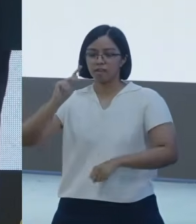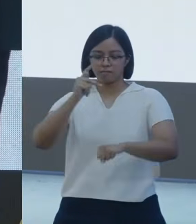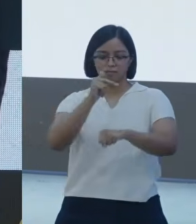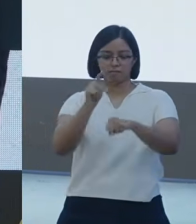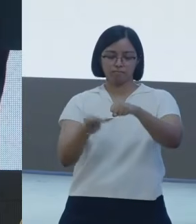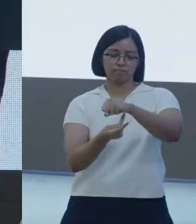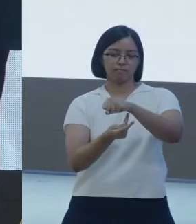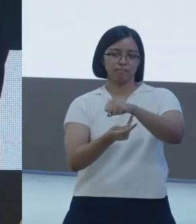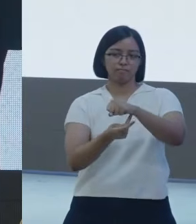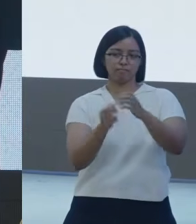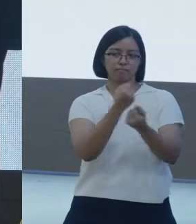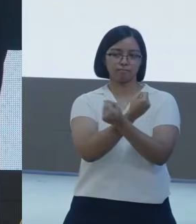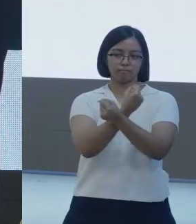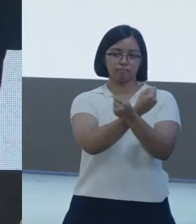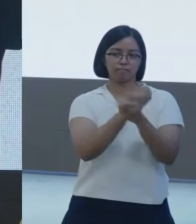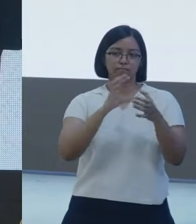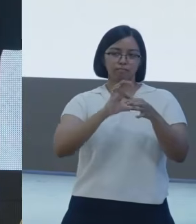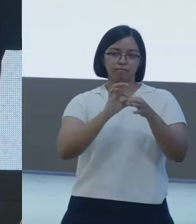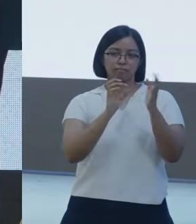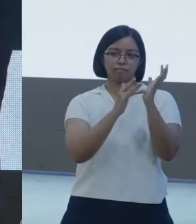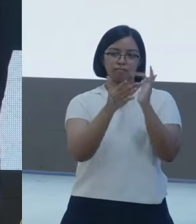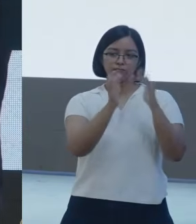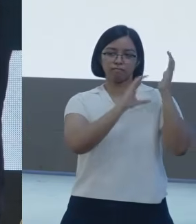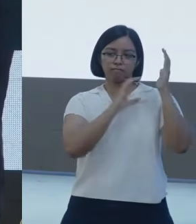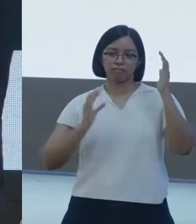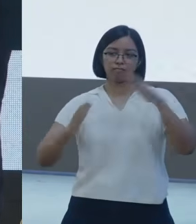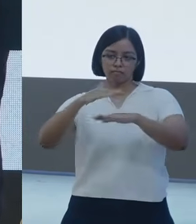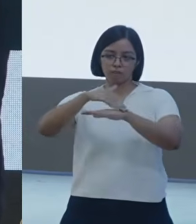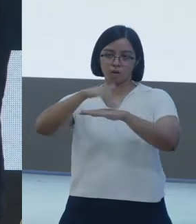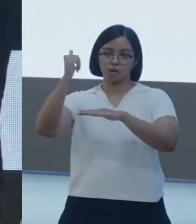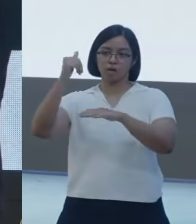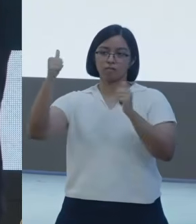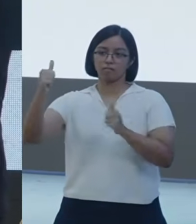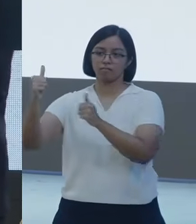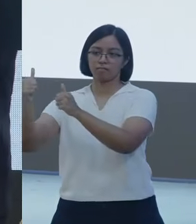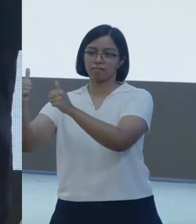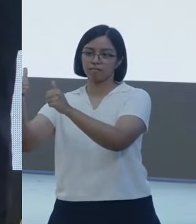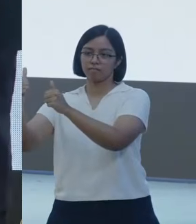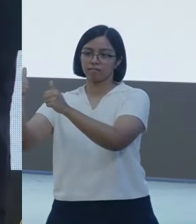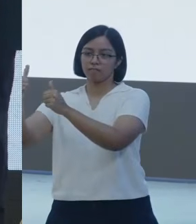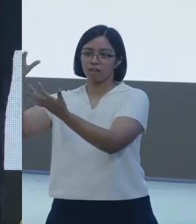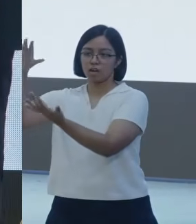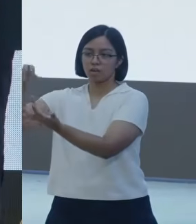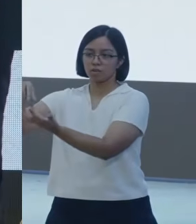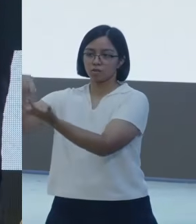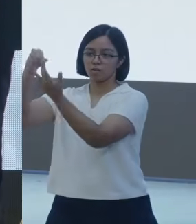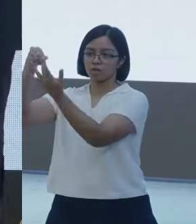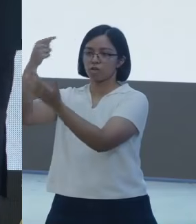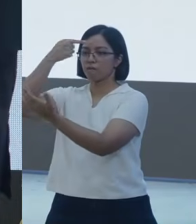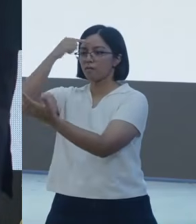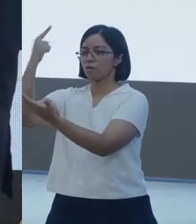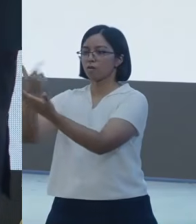Christ, Jesus, called to be an apostle, set apart for the gospel of God.